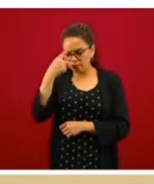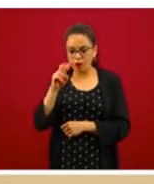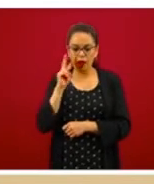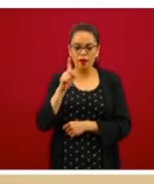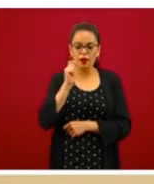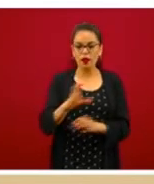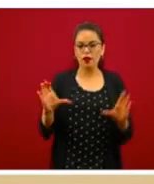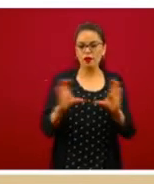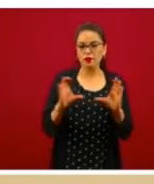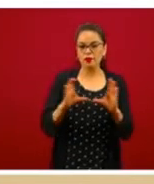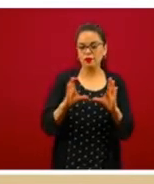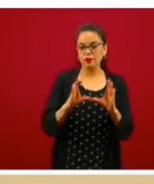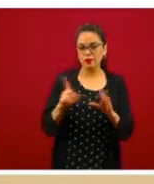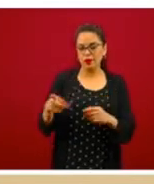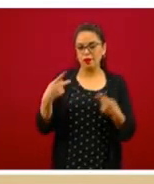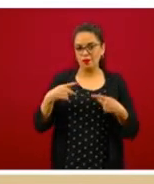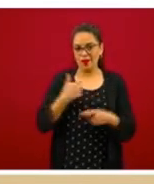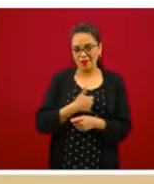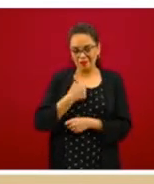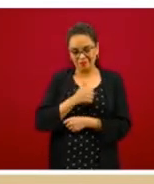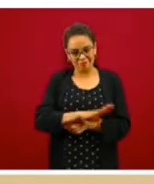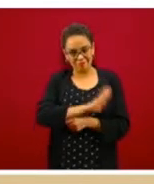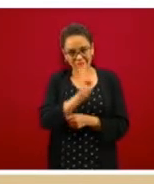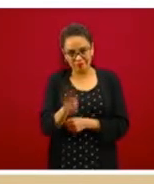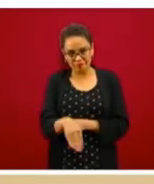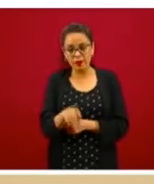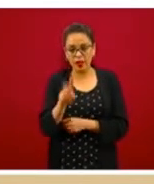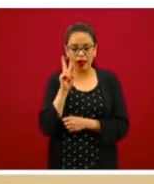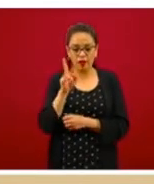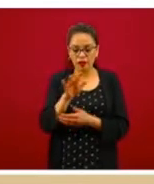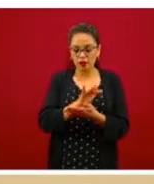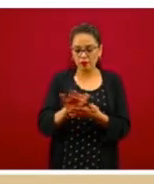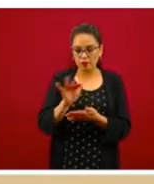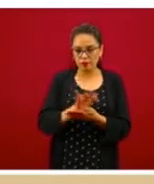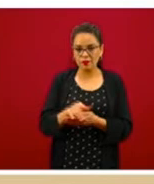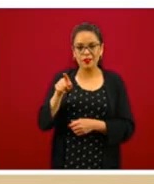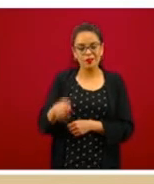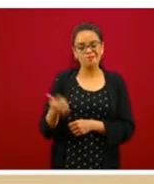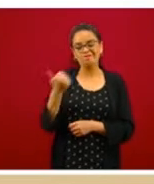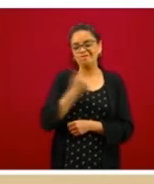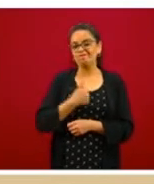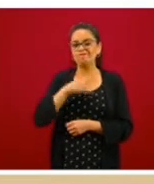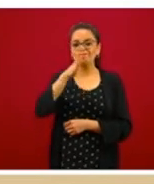Here's the mortality rate, including confirmed deaths,